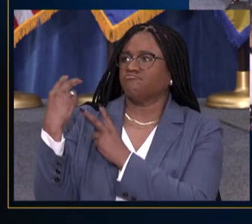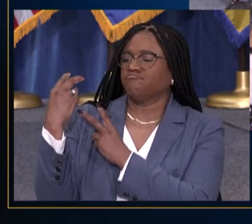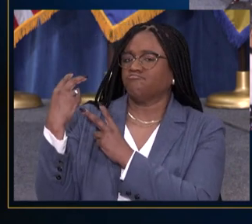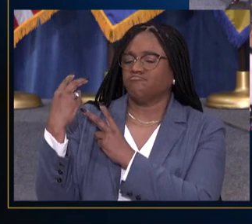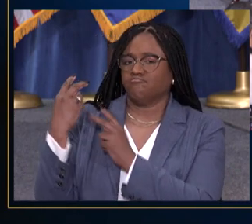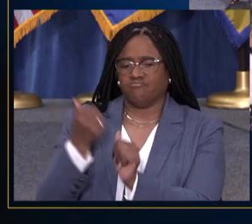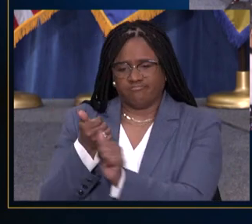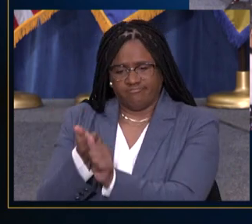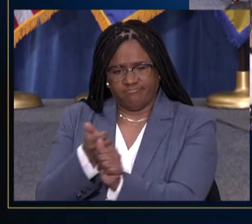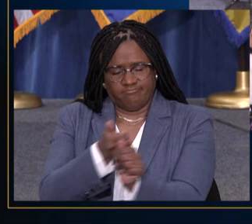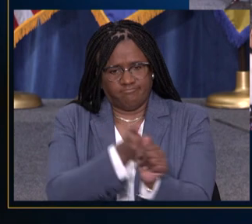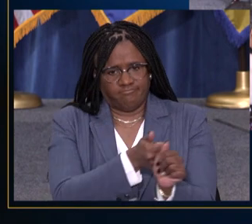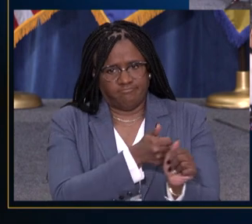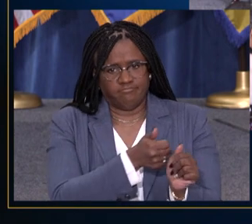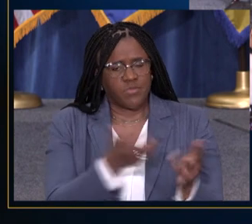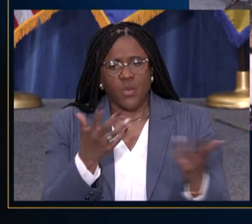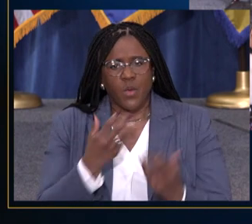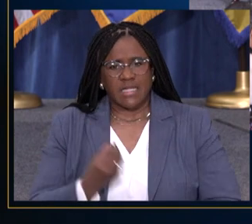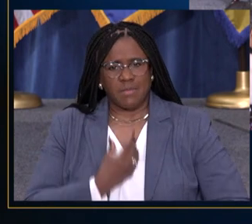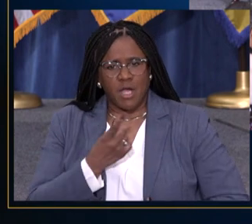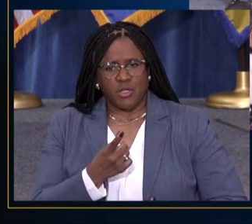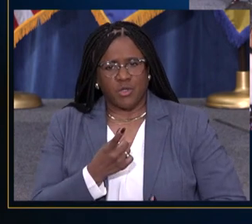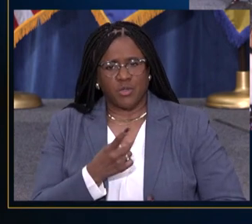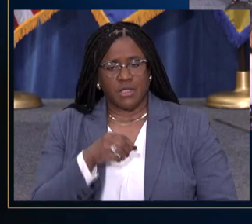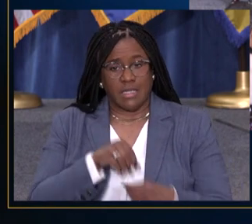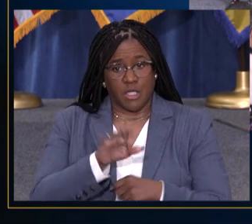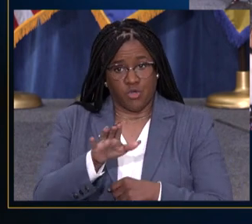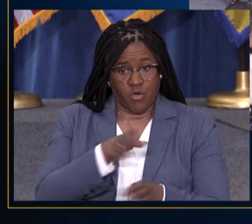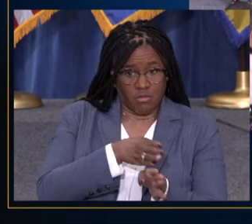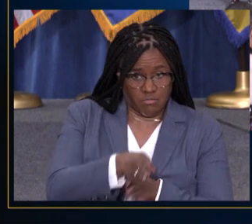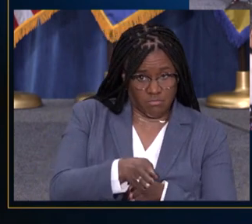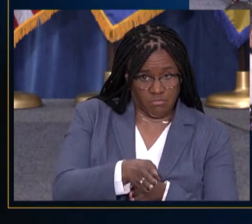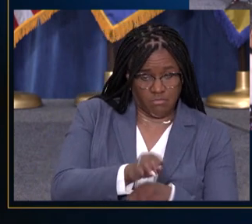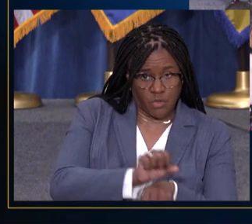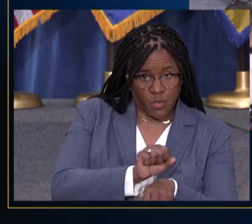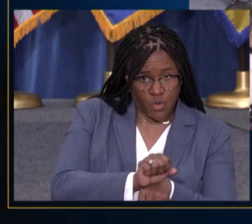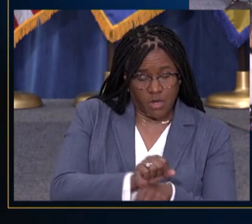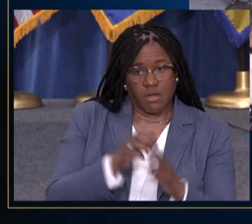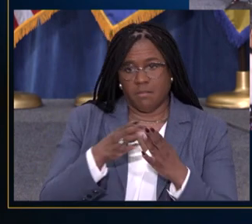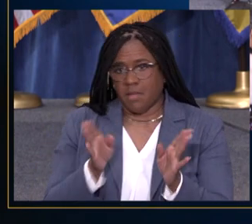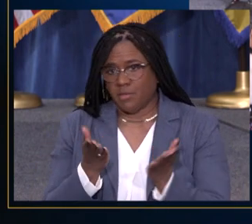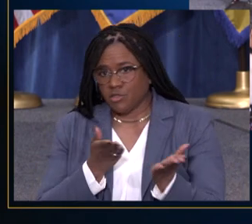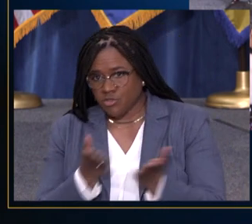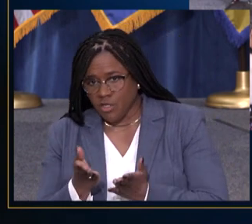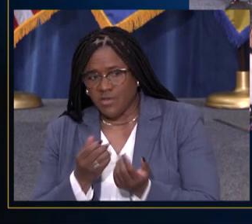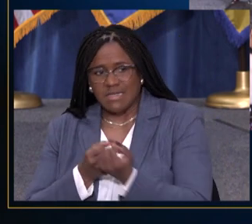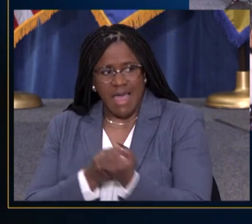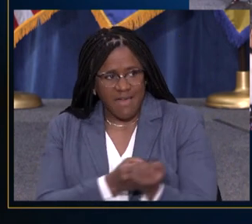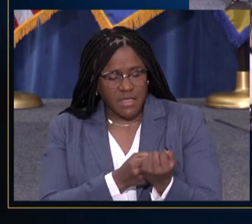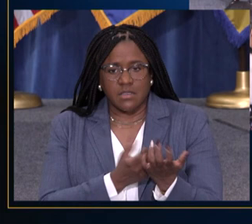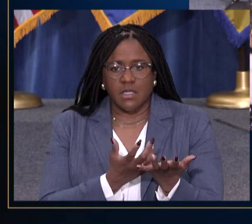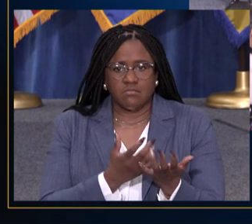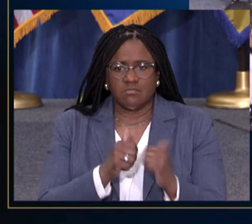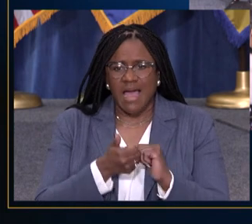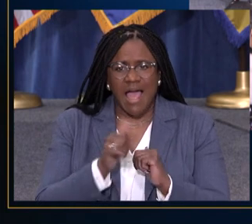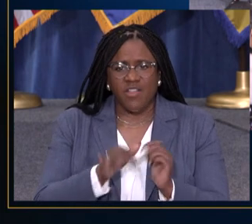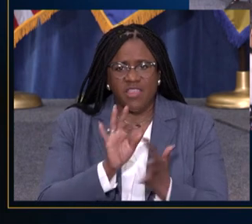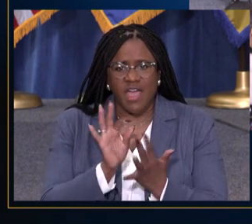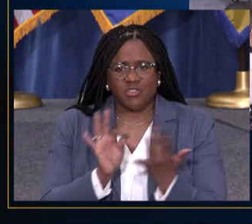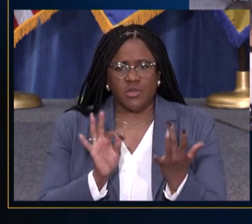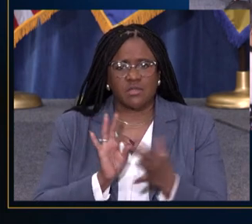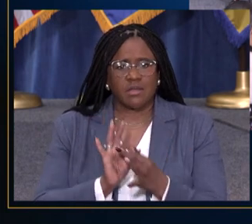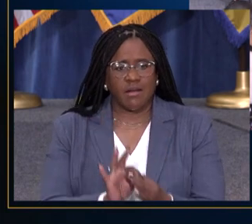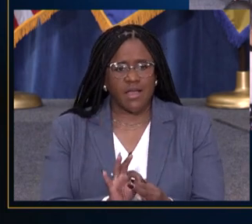you reflect on what inspired you to be in your line of work, be it public service or advocacy, and how this choice